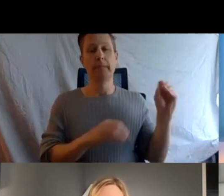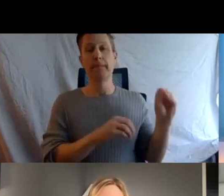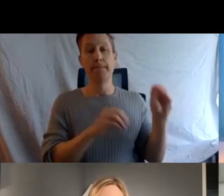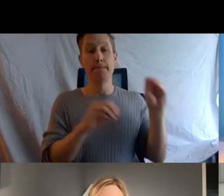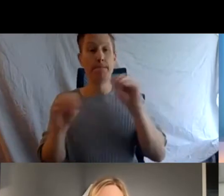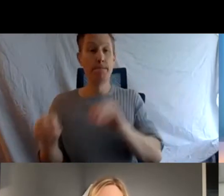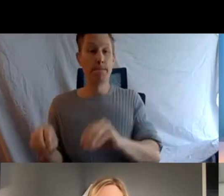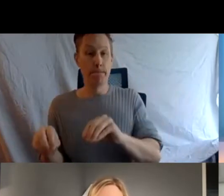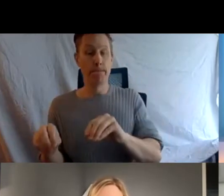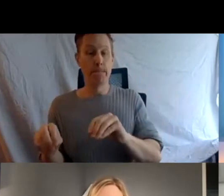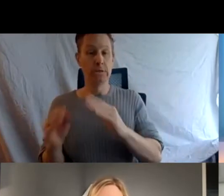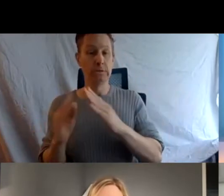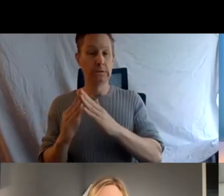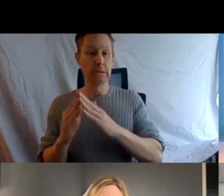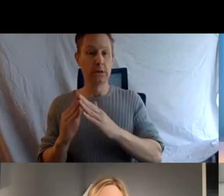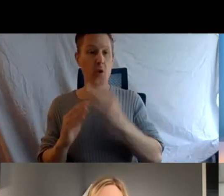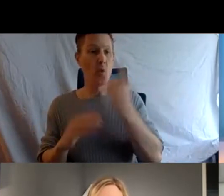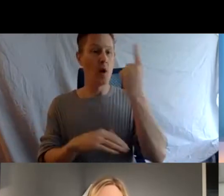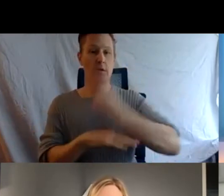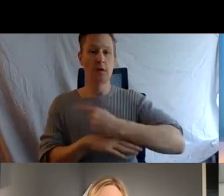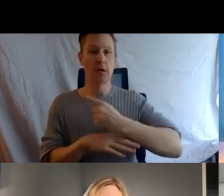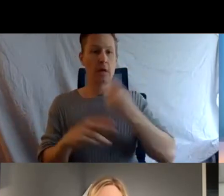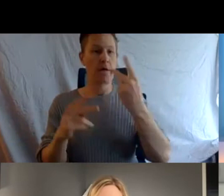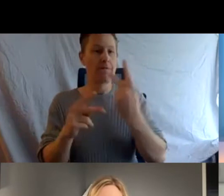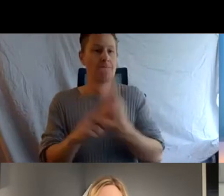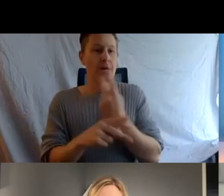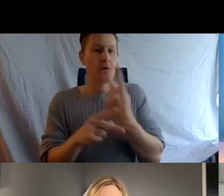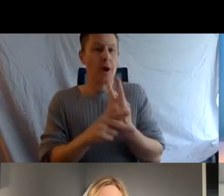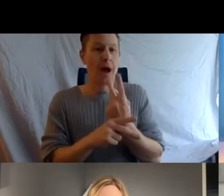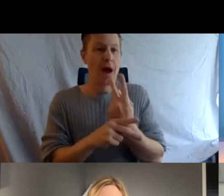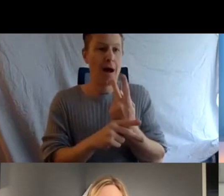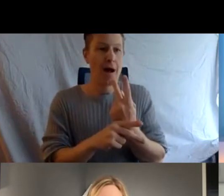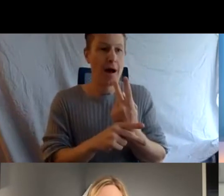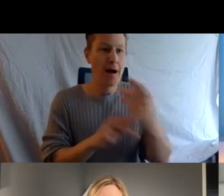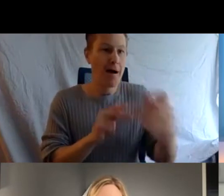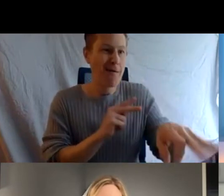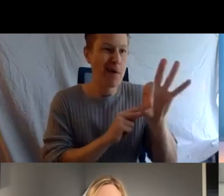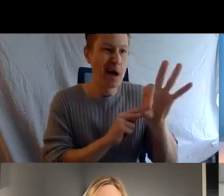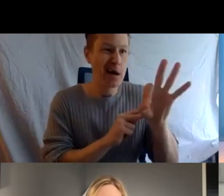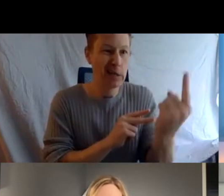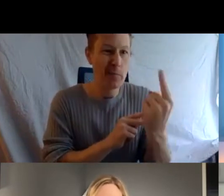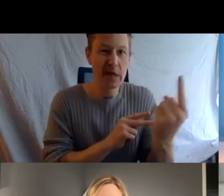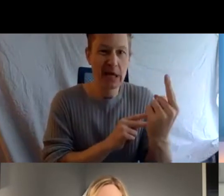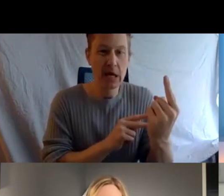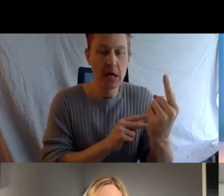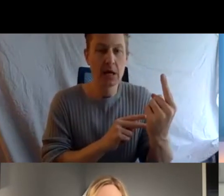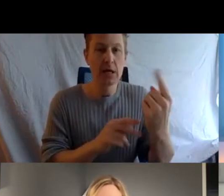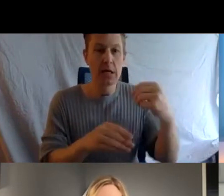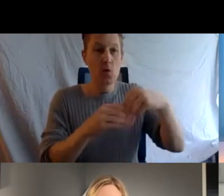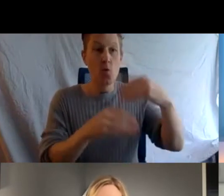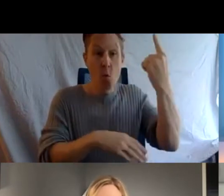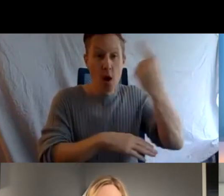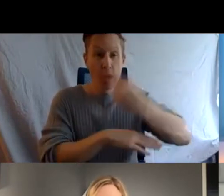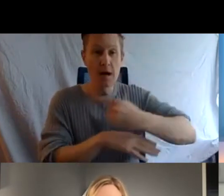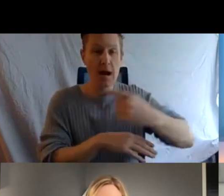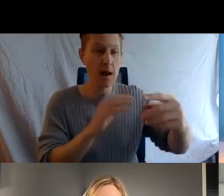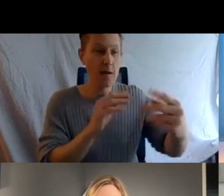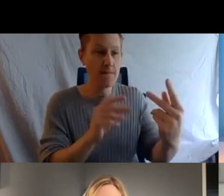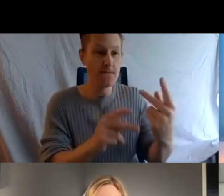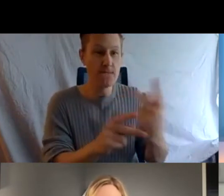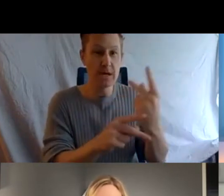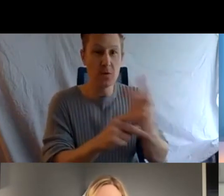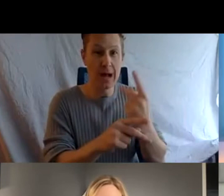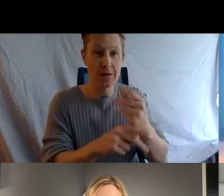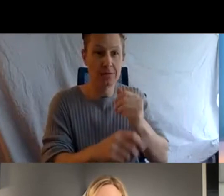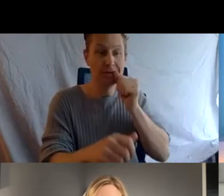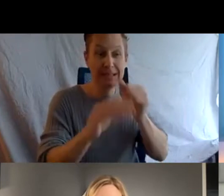and in a day he figures out something nobody else in the town has figured out, right? In a day he has figured out that there's a